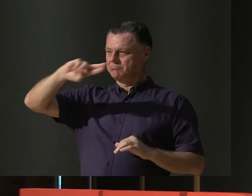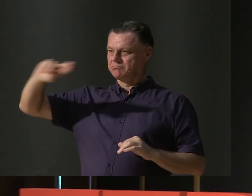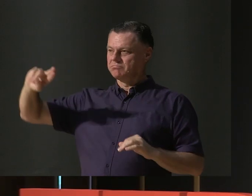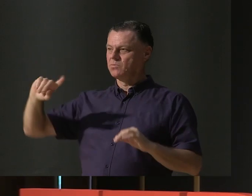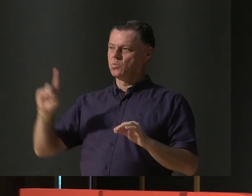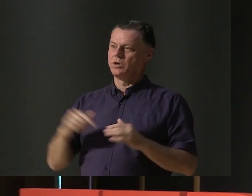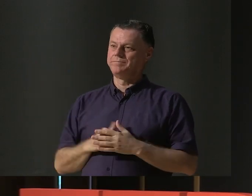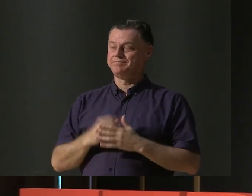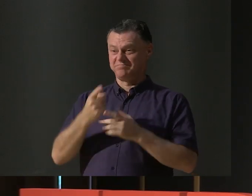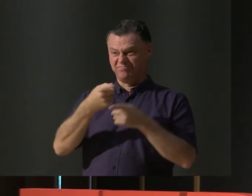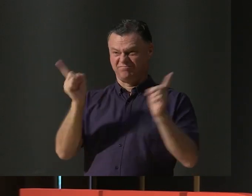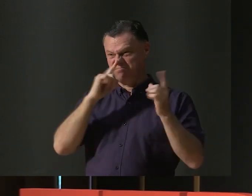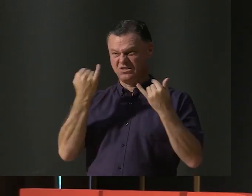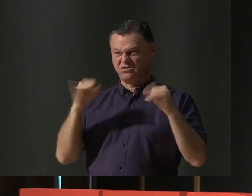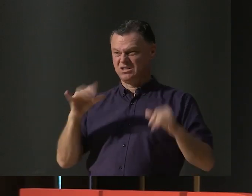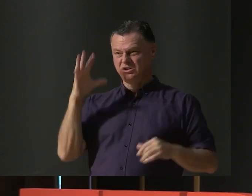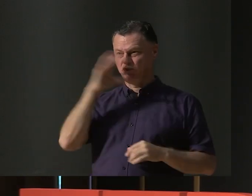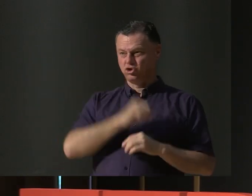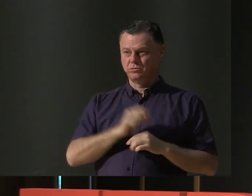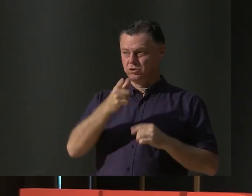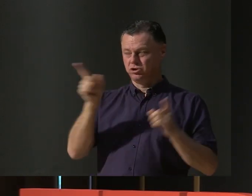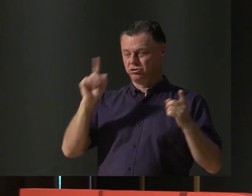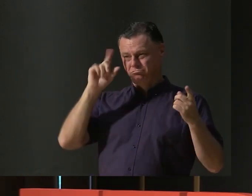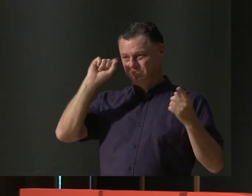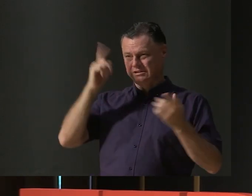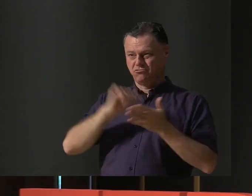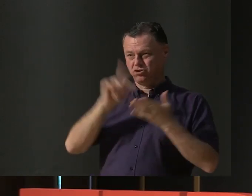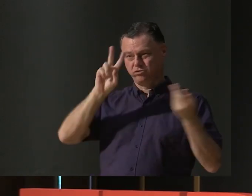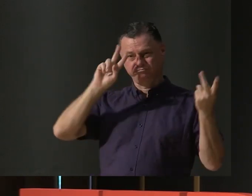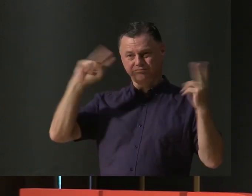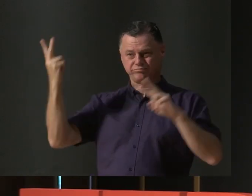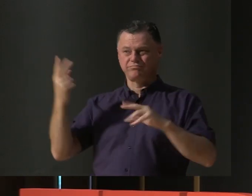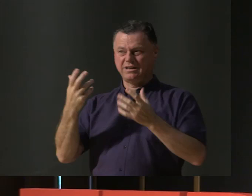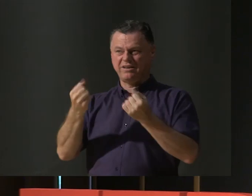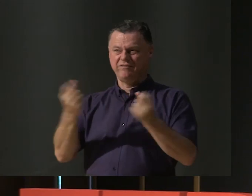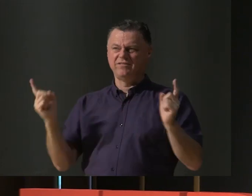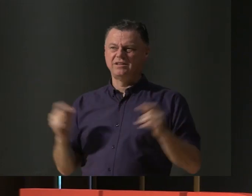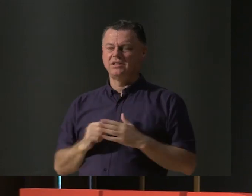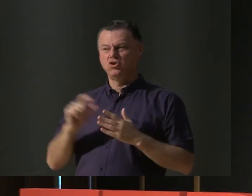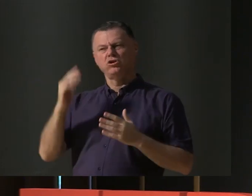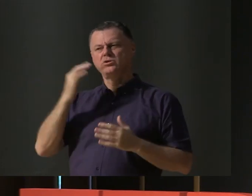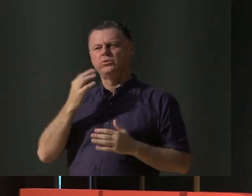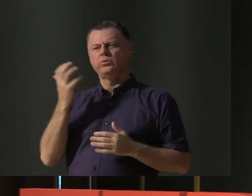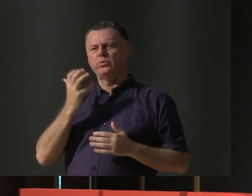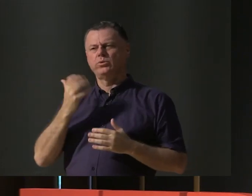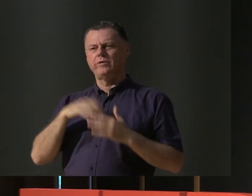on incorrect assumptions and misunderstanding. And that can be really dangerous.